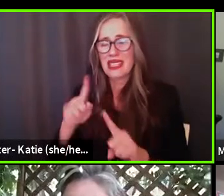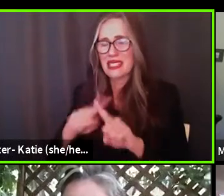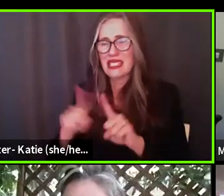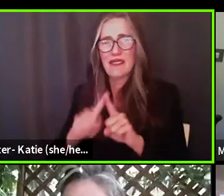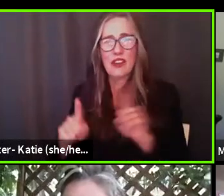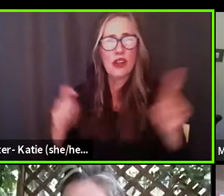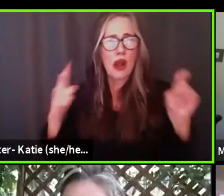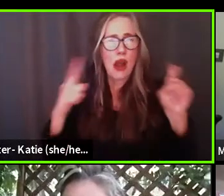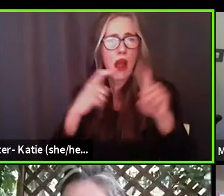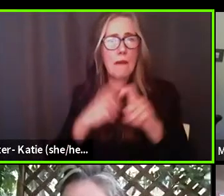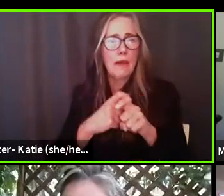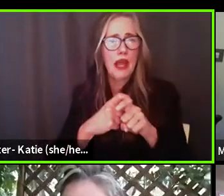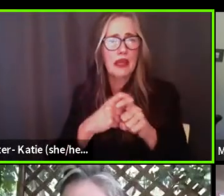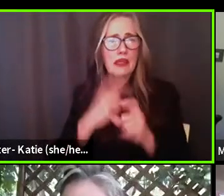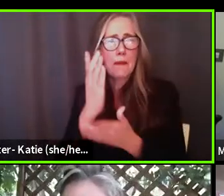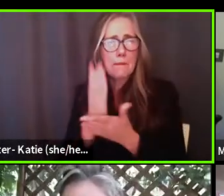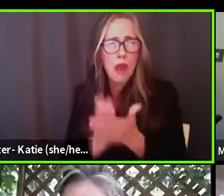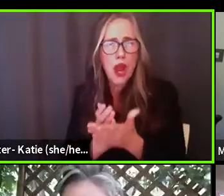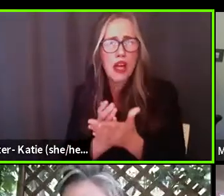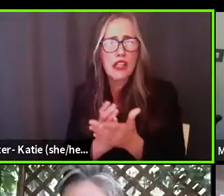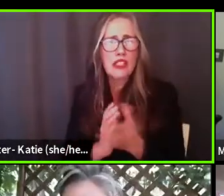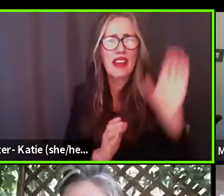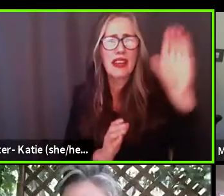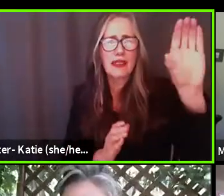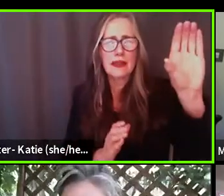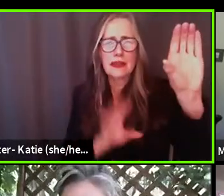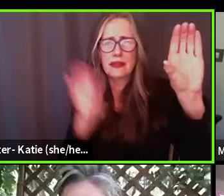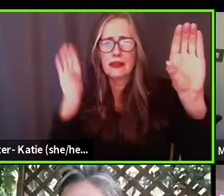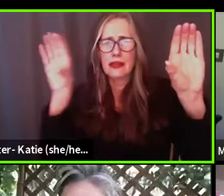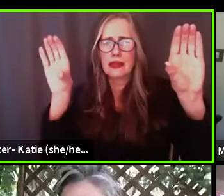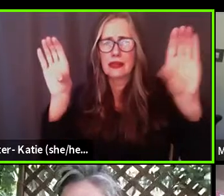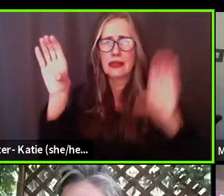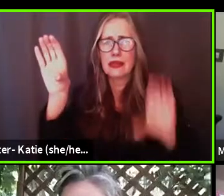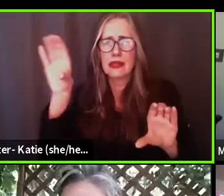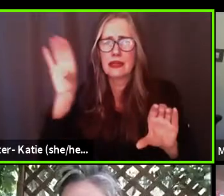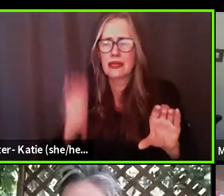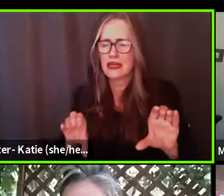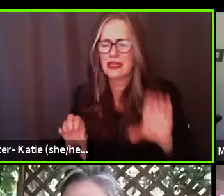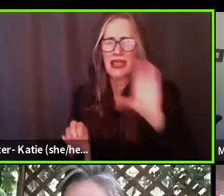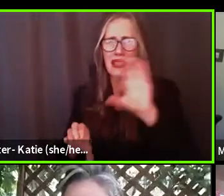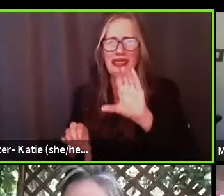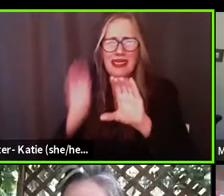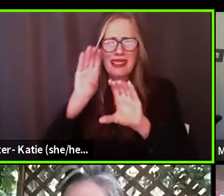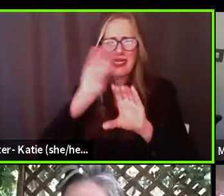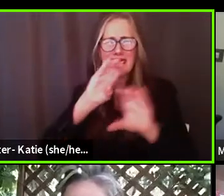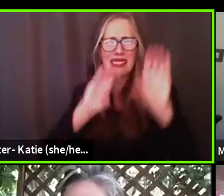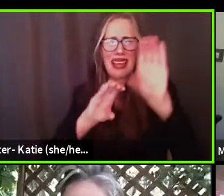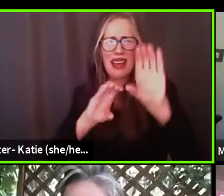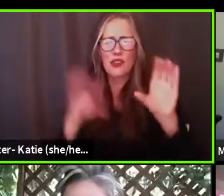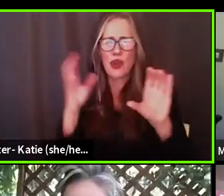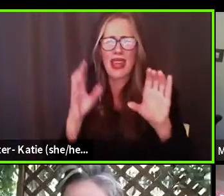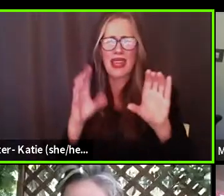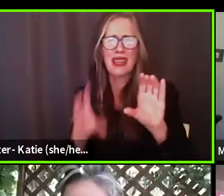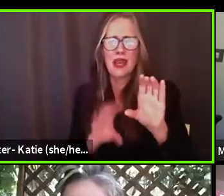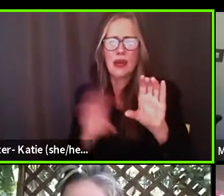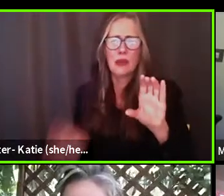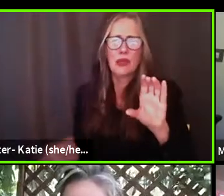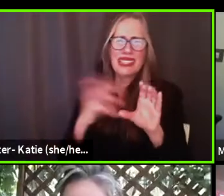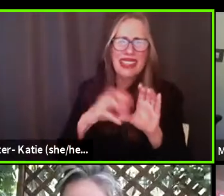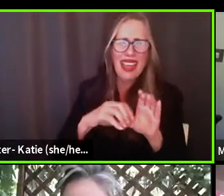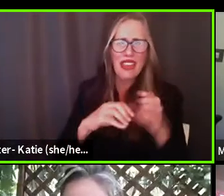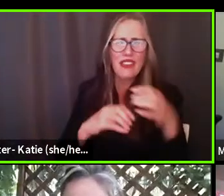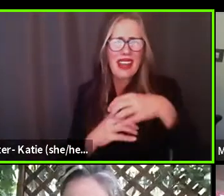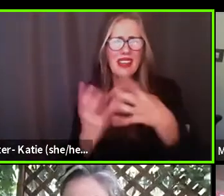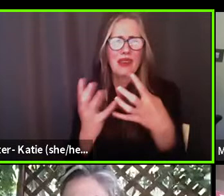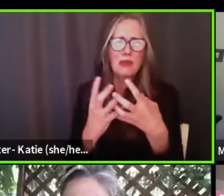is not over right and i think we we it's it's one step of like so many more that need to happen and so